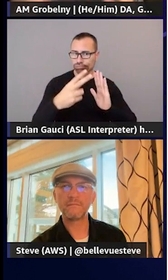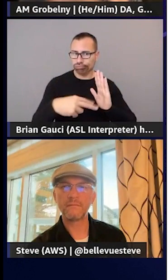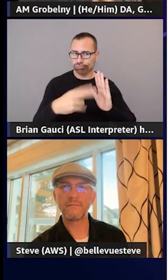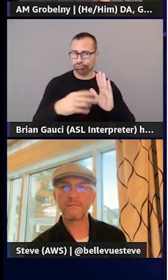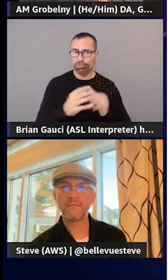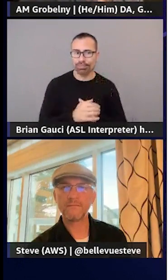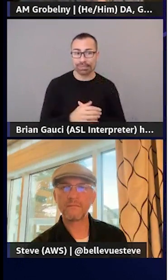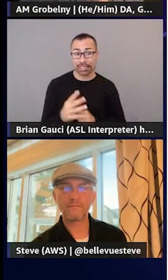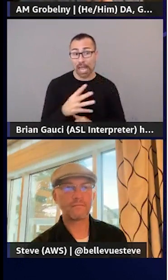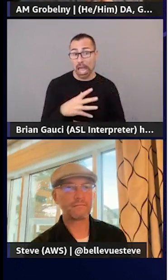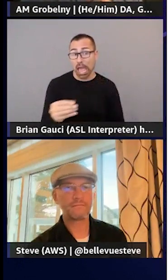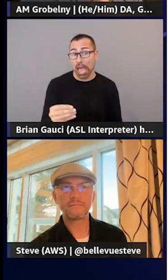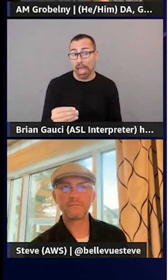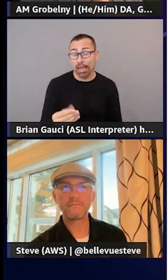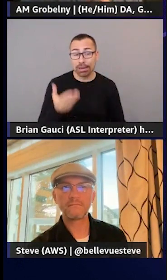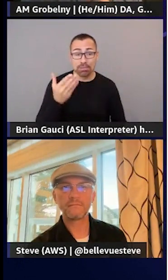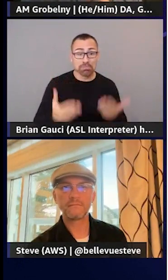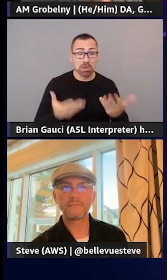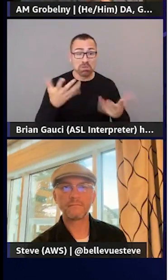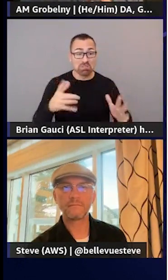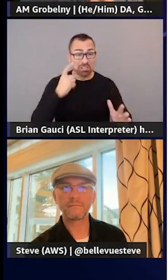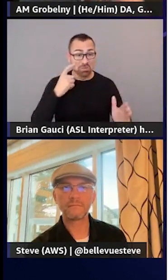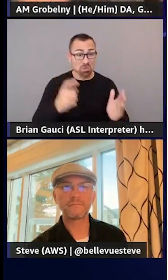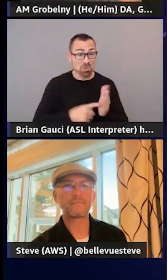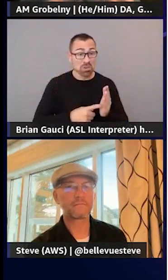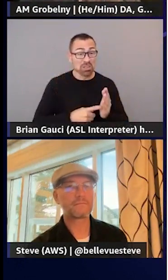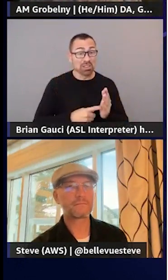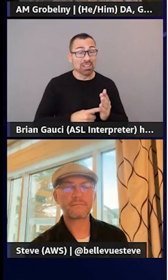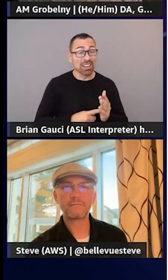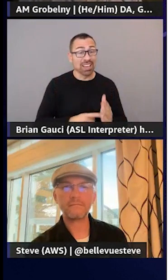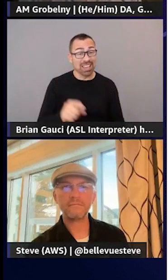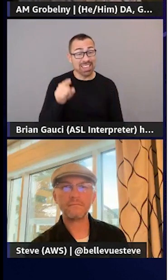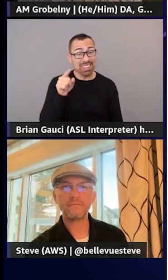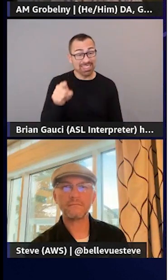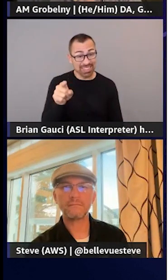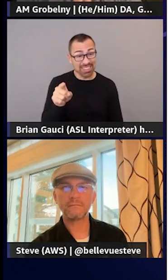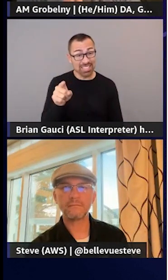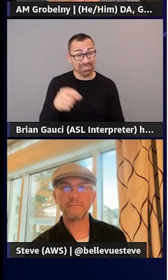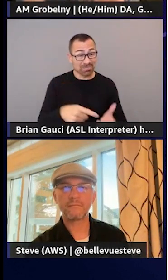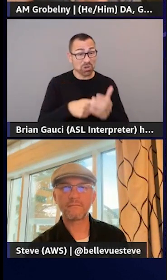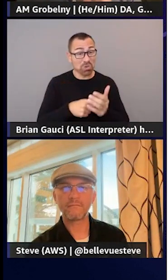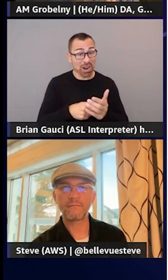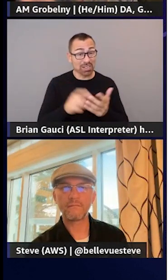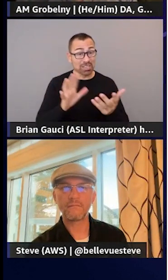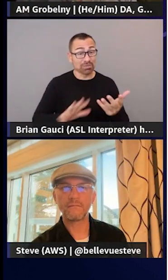I don't know if you noticed this before I clicked deploy. This one's supposed to take 60 minutes.